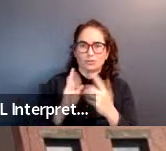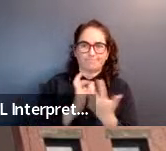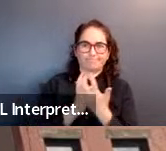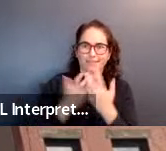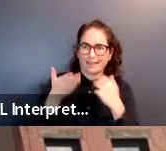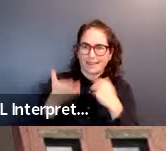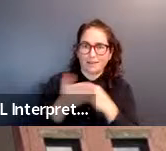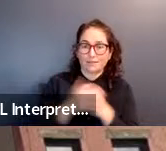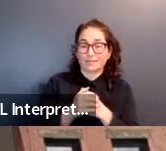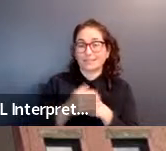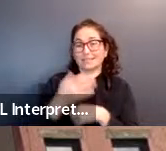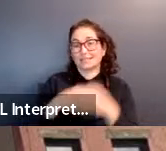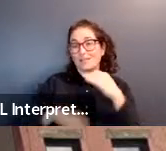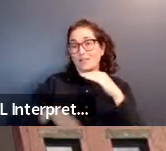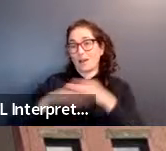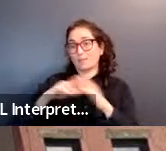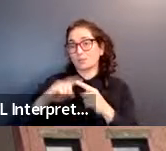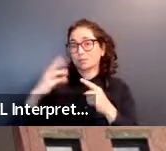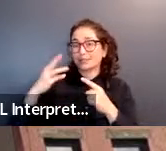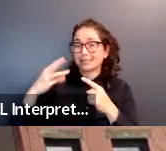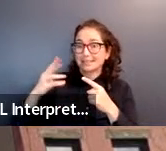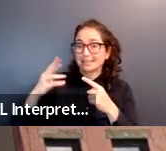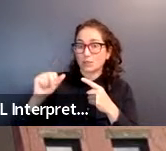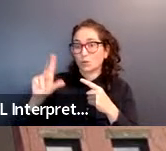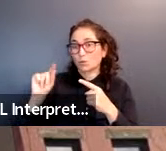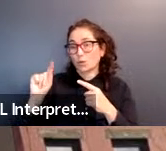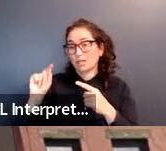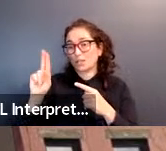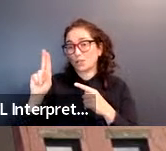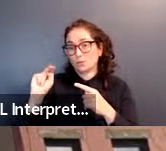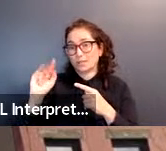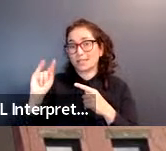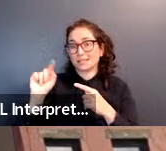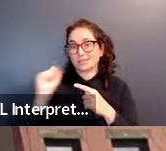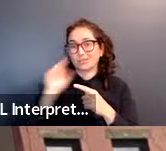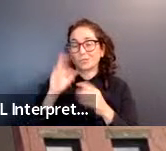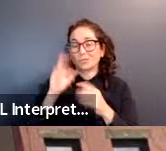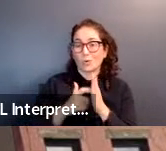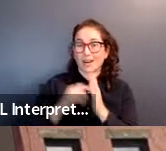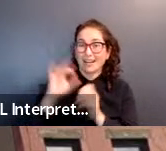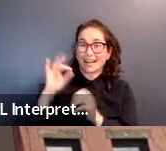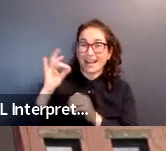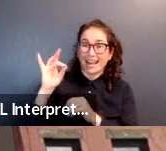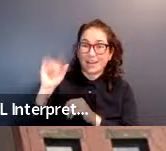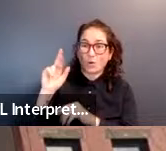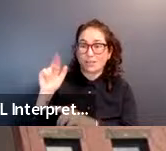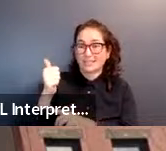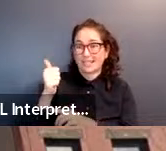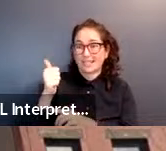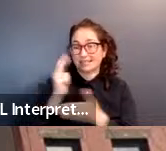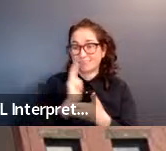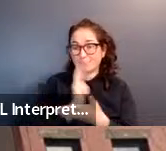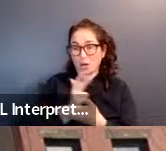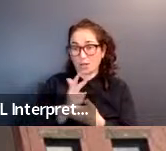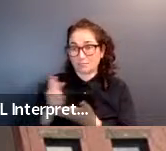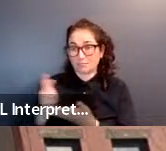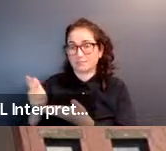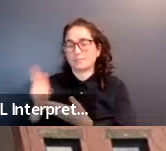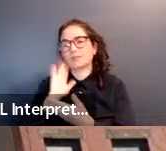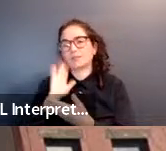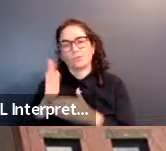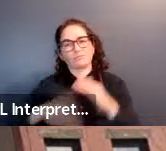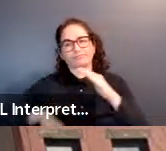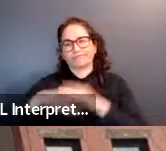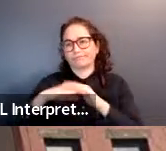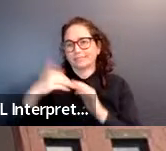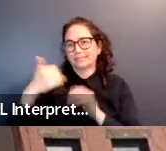so instead of going up to 16 or 20 units, which would have a 8 or 10 spot requirement, they would just stop at 10,